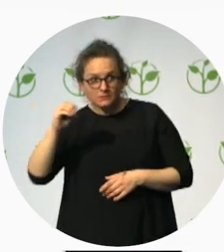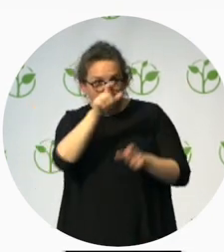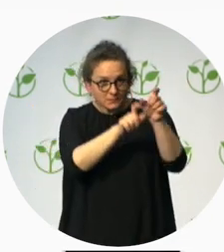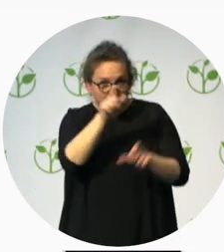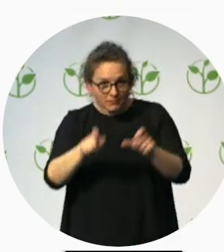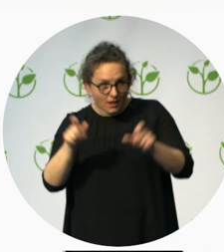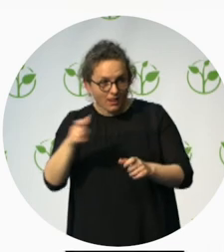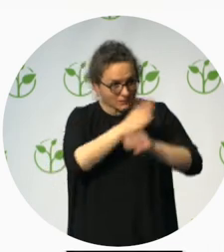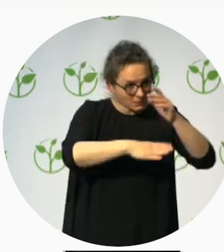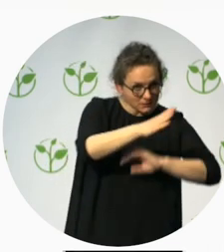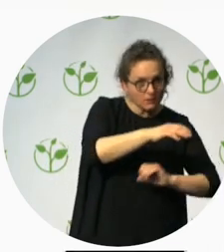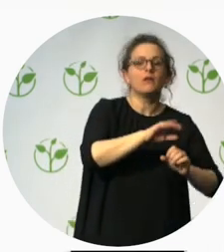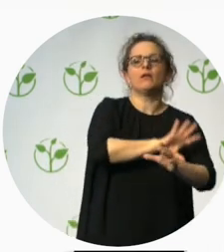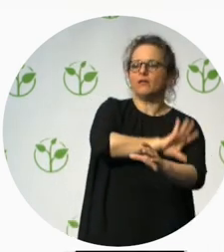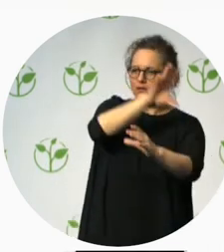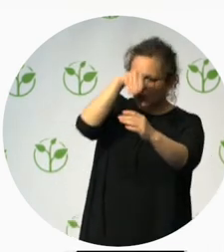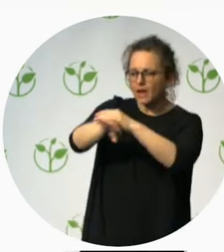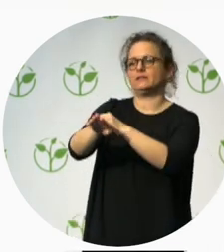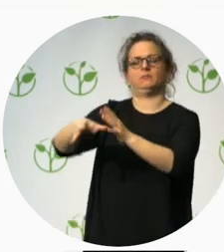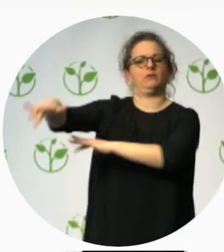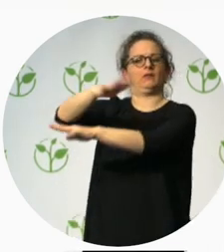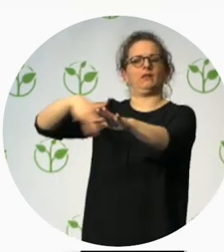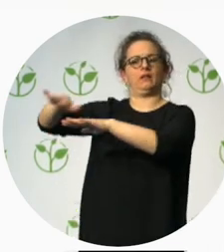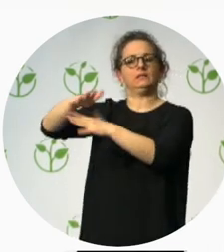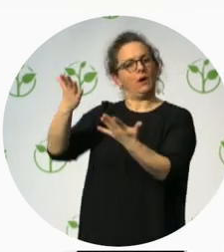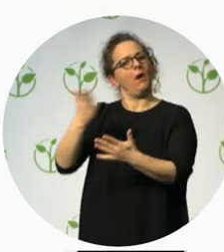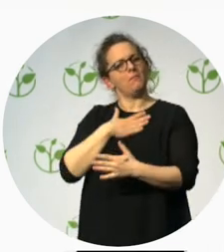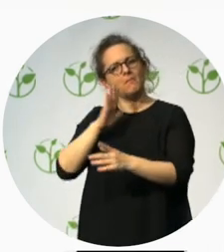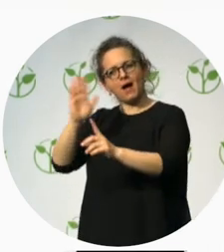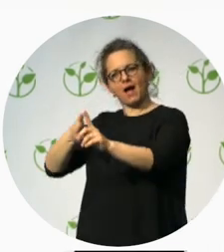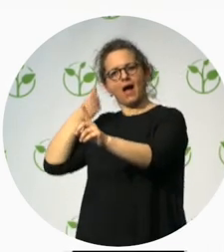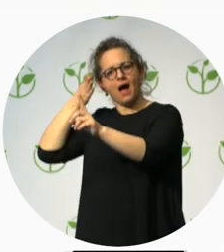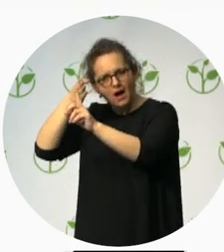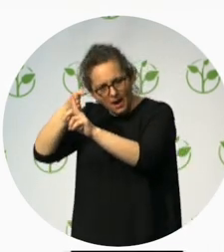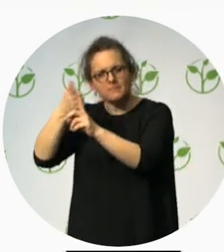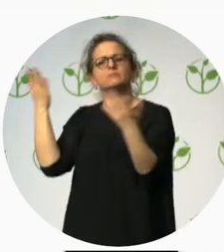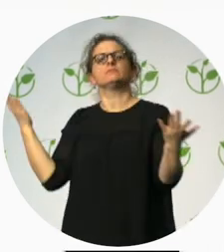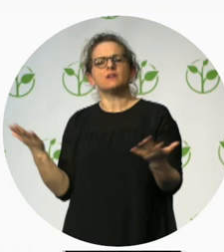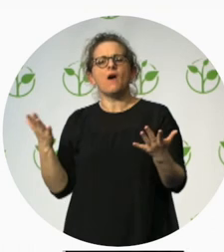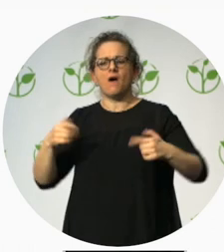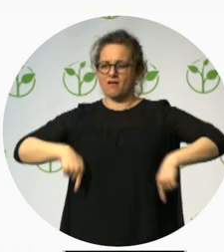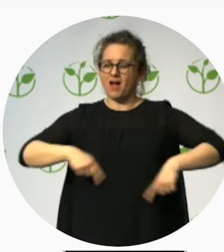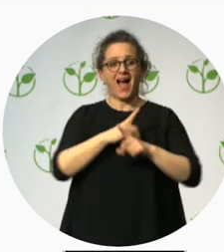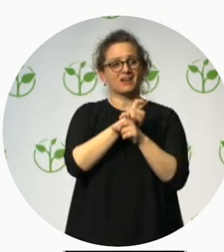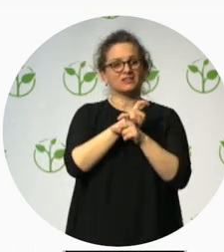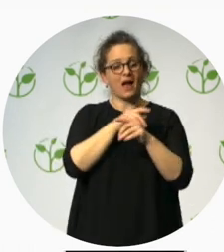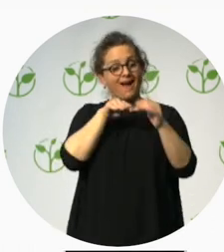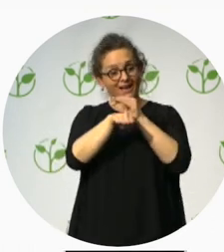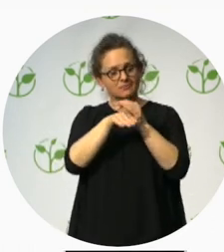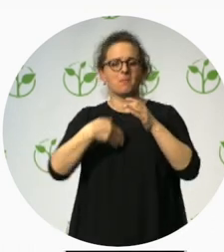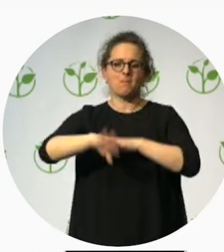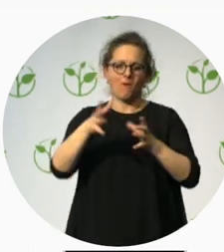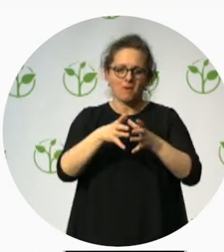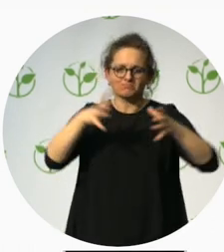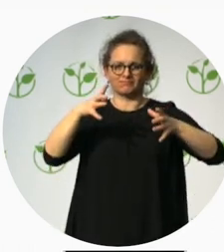real accessible development here in Austria. From all of this, I think you can see that we